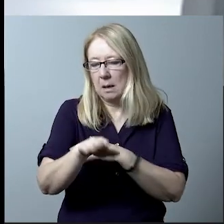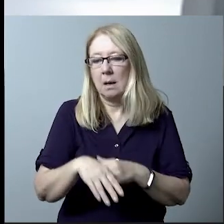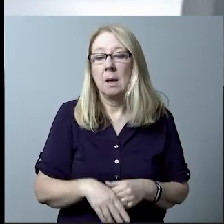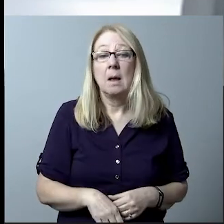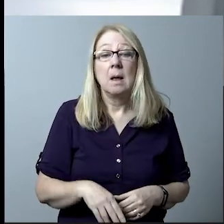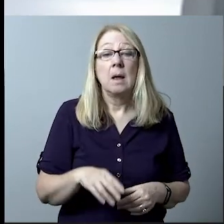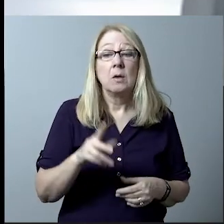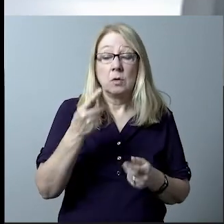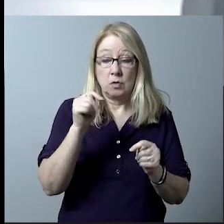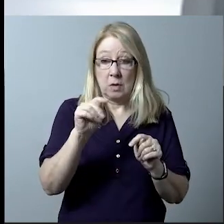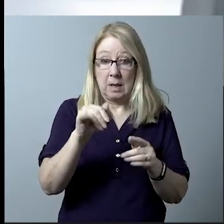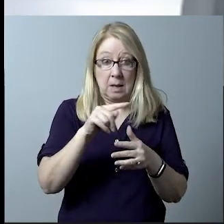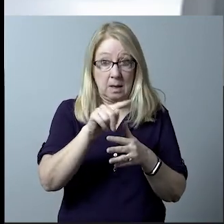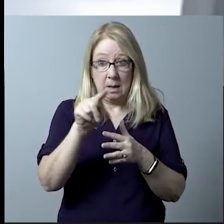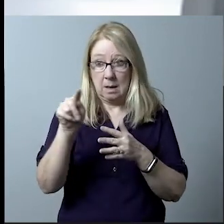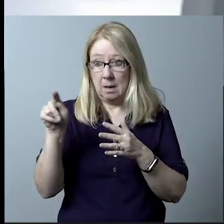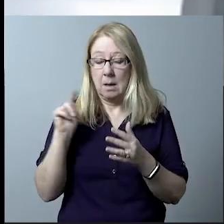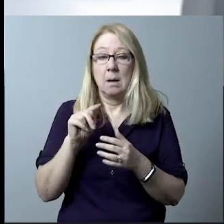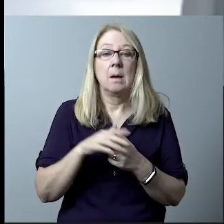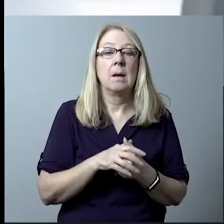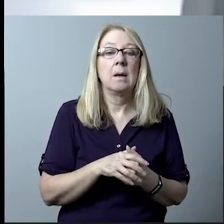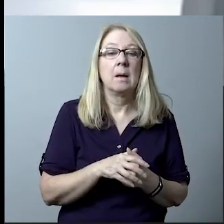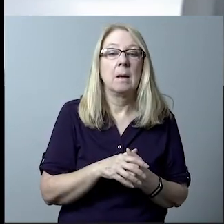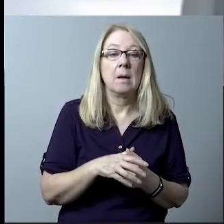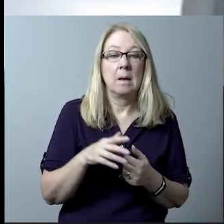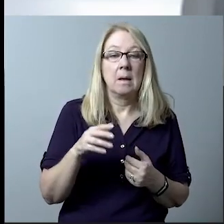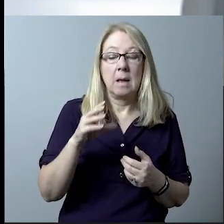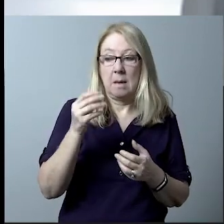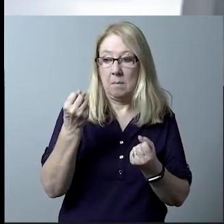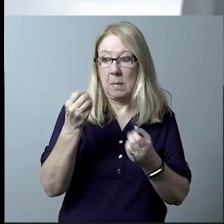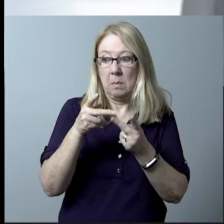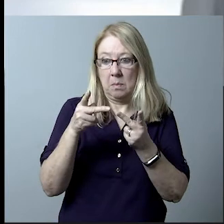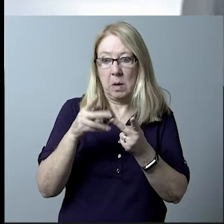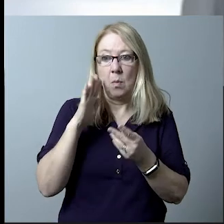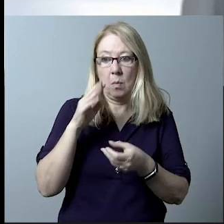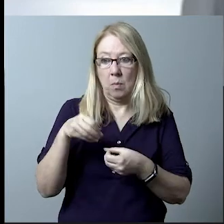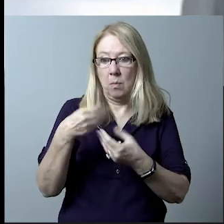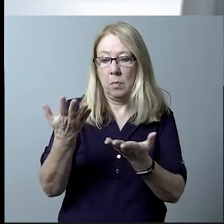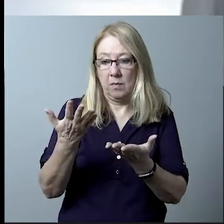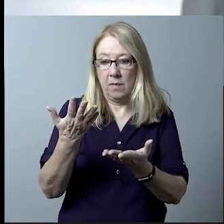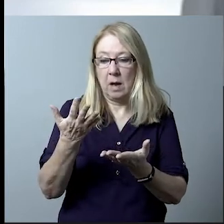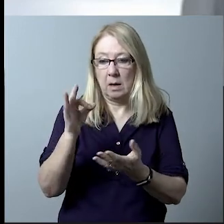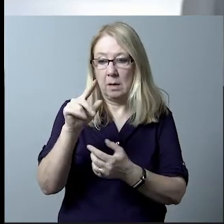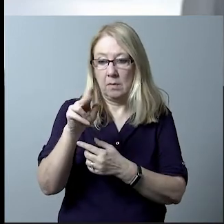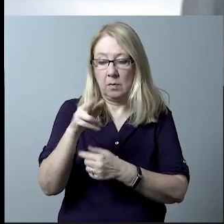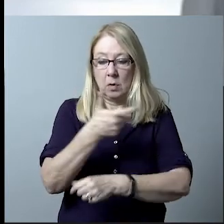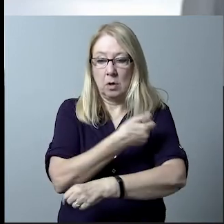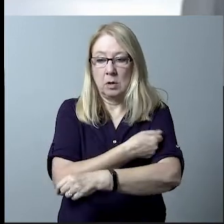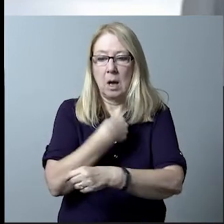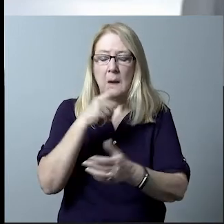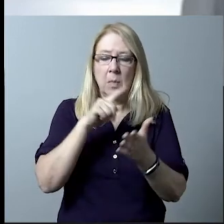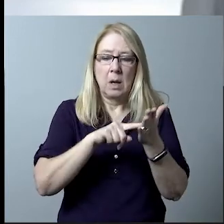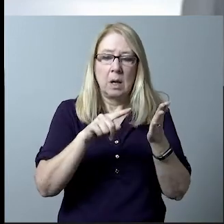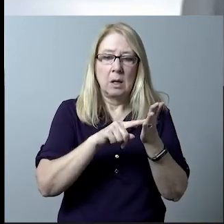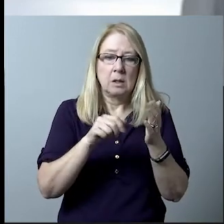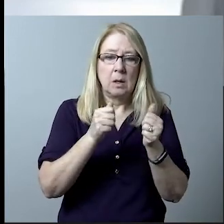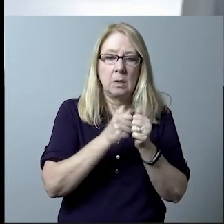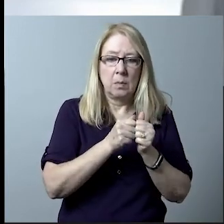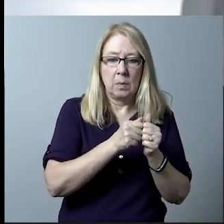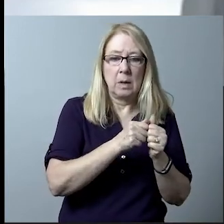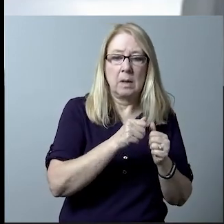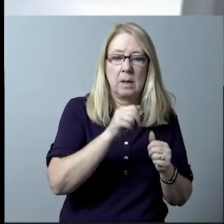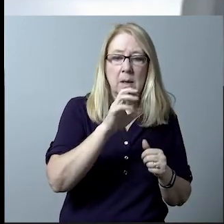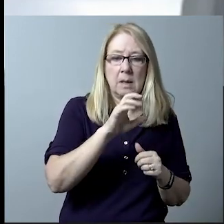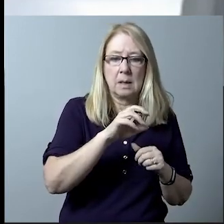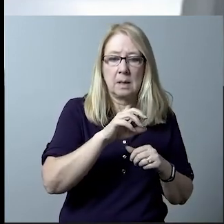on a walk-in basis. So trying all of those avenues, the little clinic at a lot of the places will offer them. I'm checking